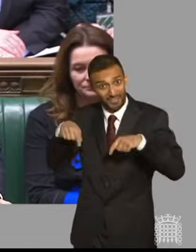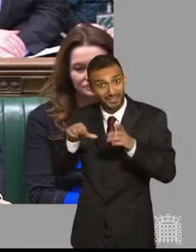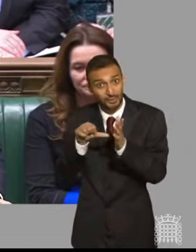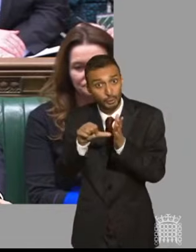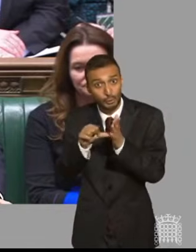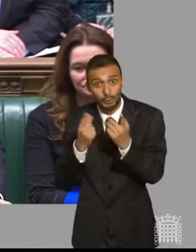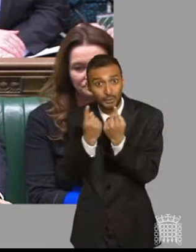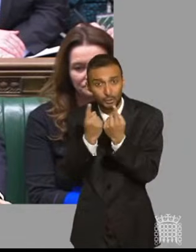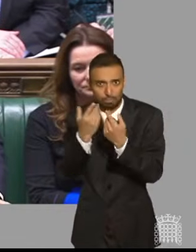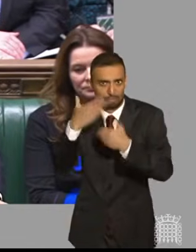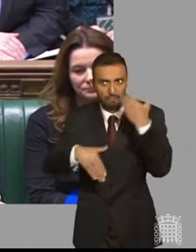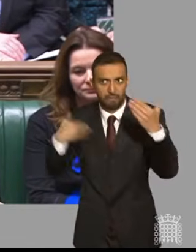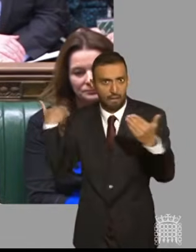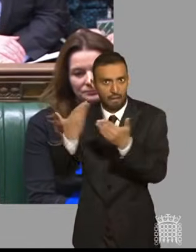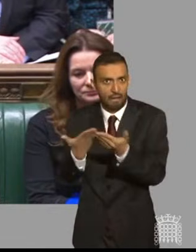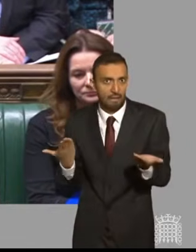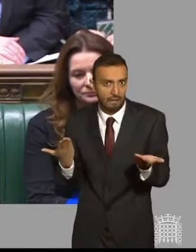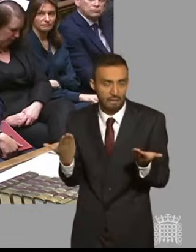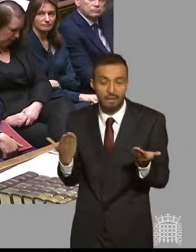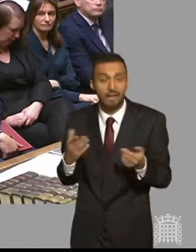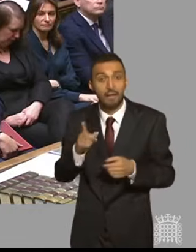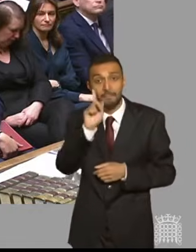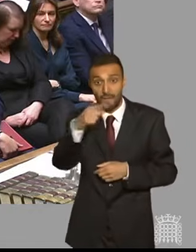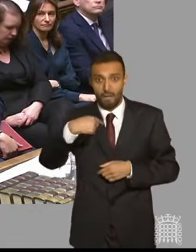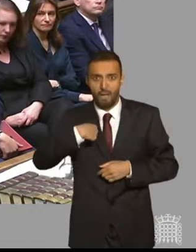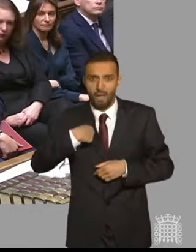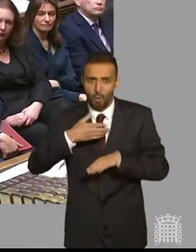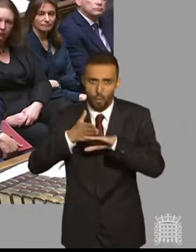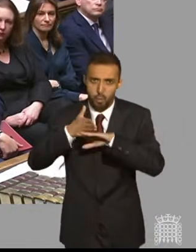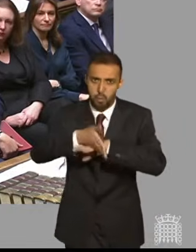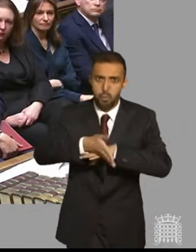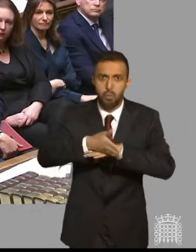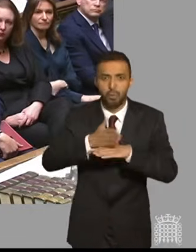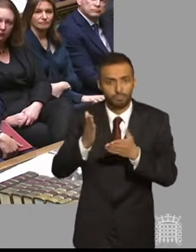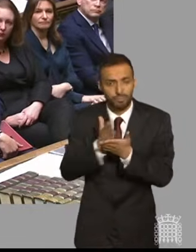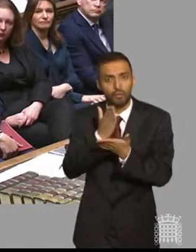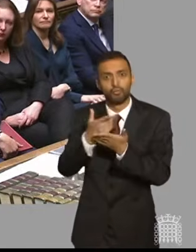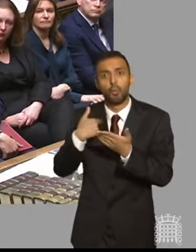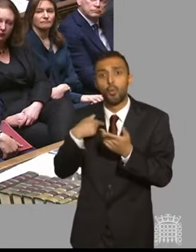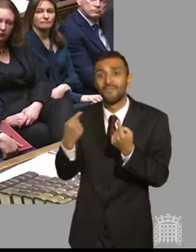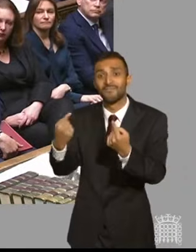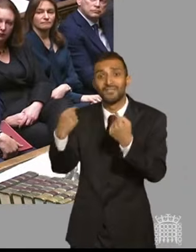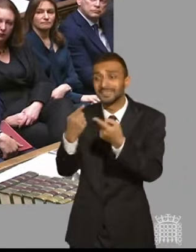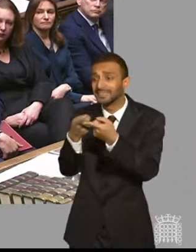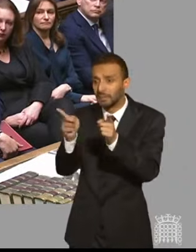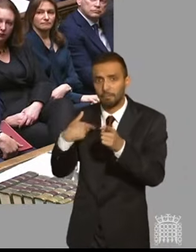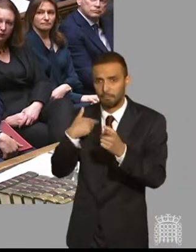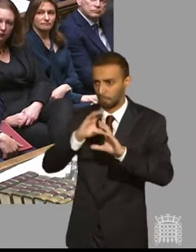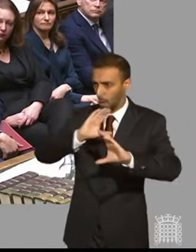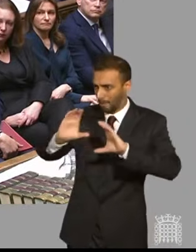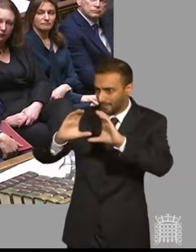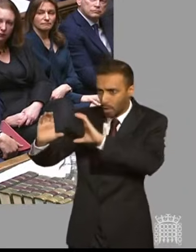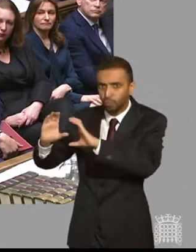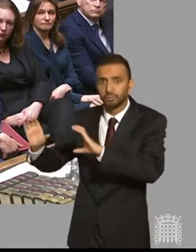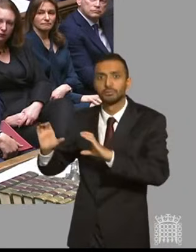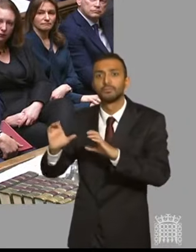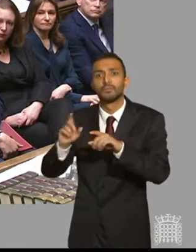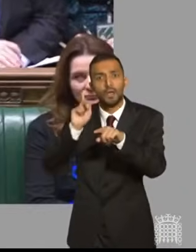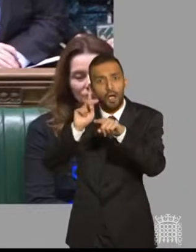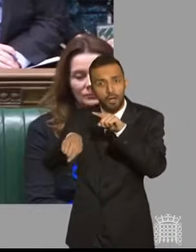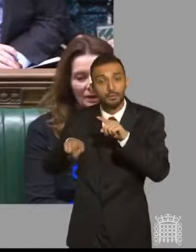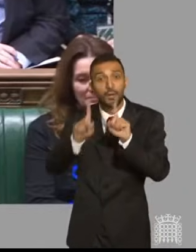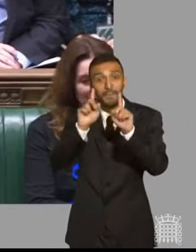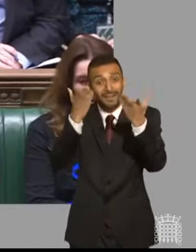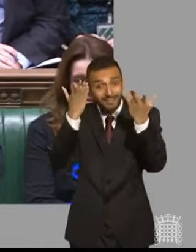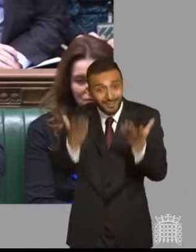not just the answers, but the compensation they deserve. But we do now have a statutory inquiry led by Sir Win Williams, who has the